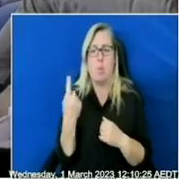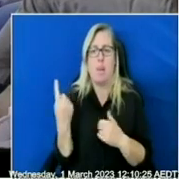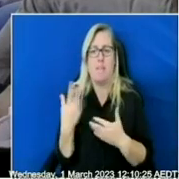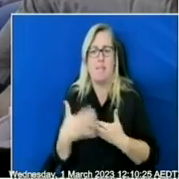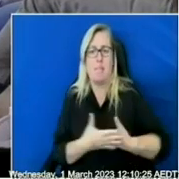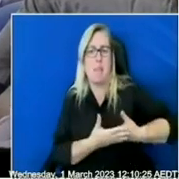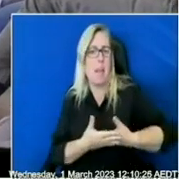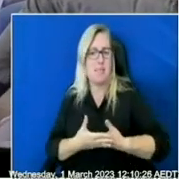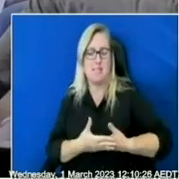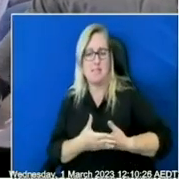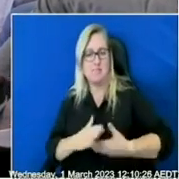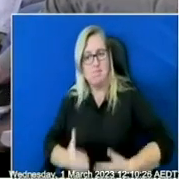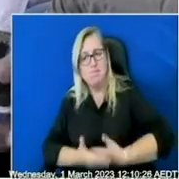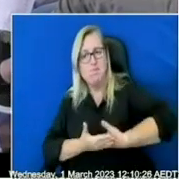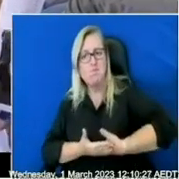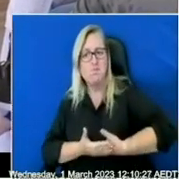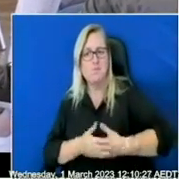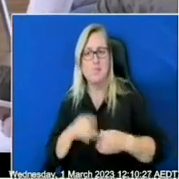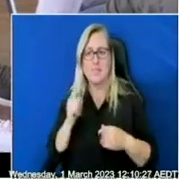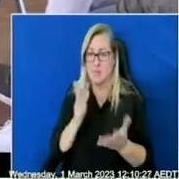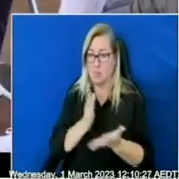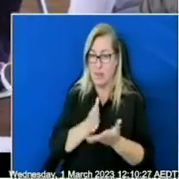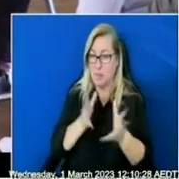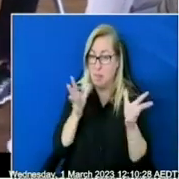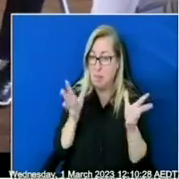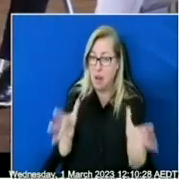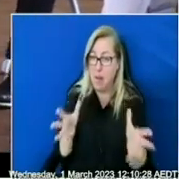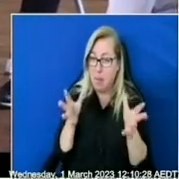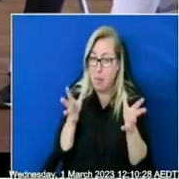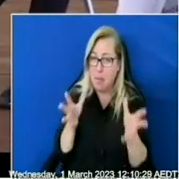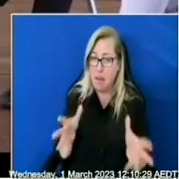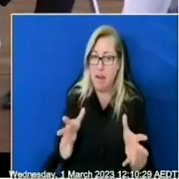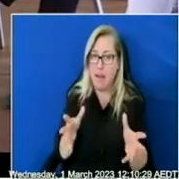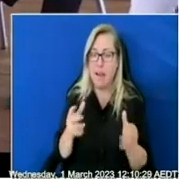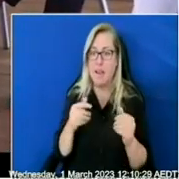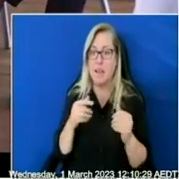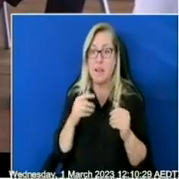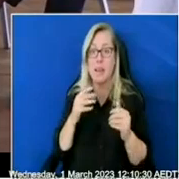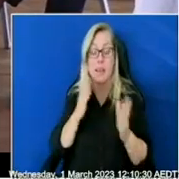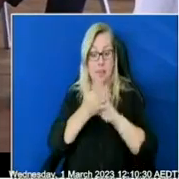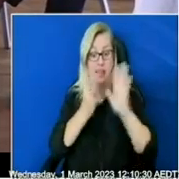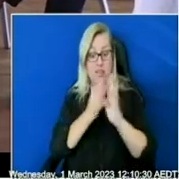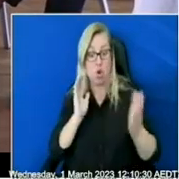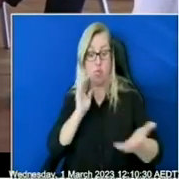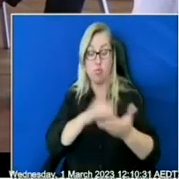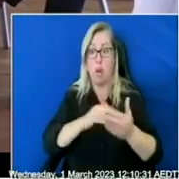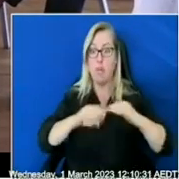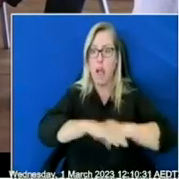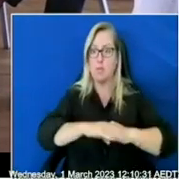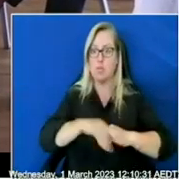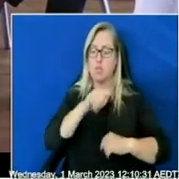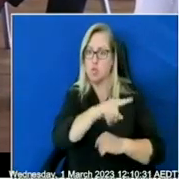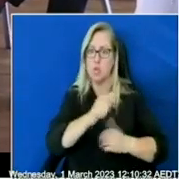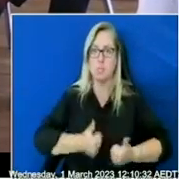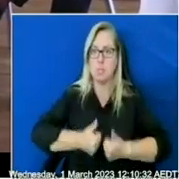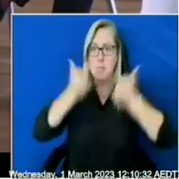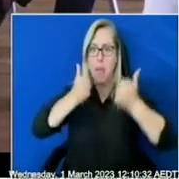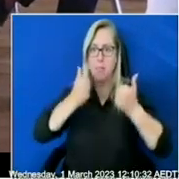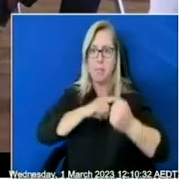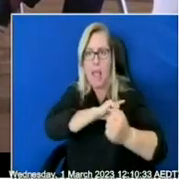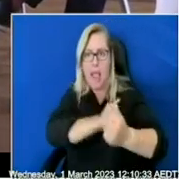bizarre. Like it was. She got home and she came to life, didn't she? She got so much energy, and you know, when you're, it did it to